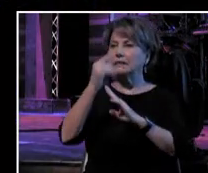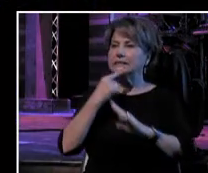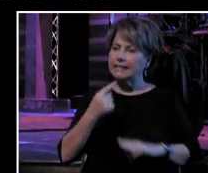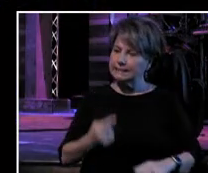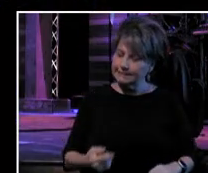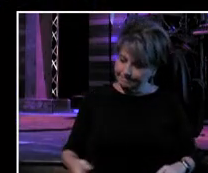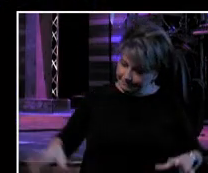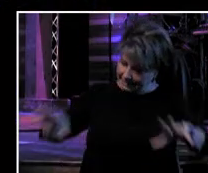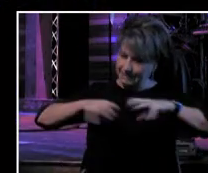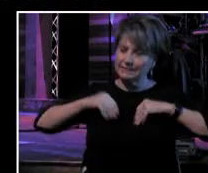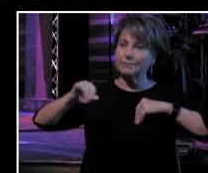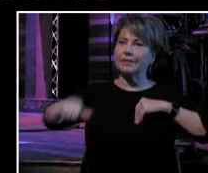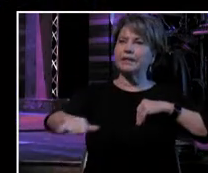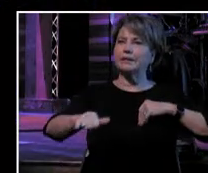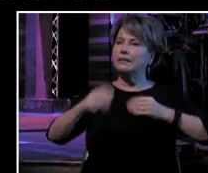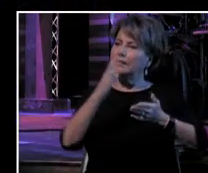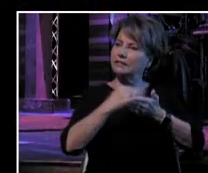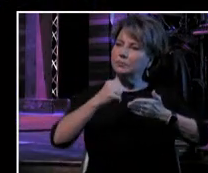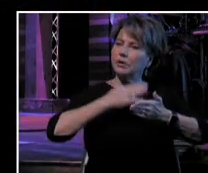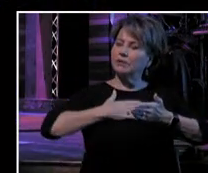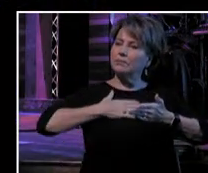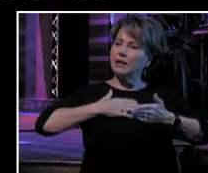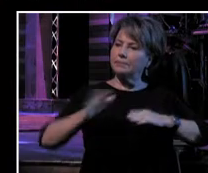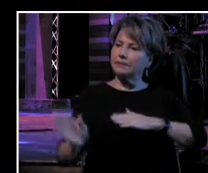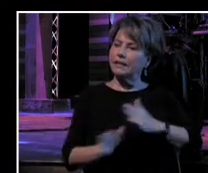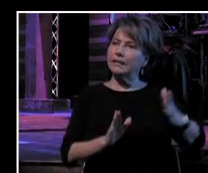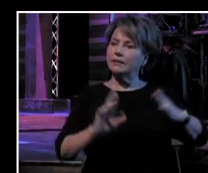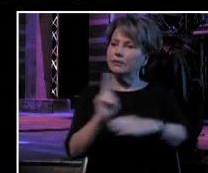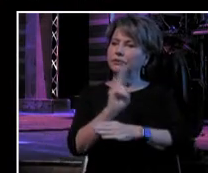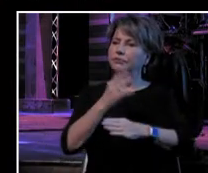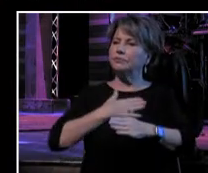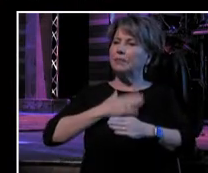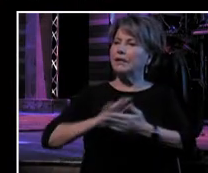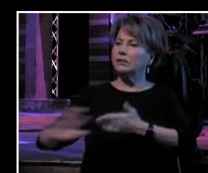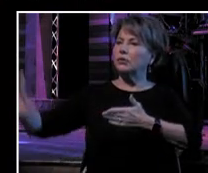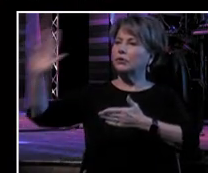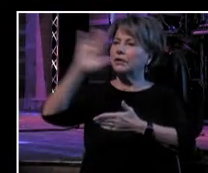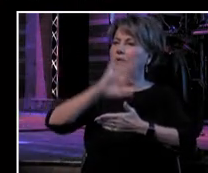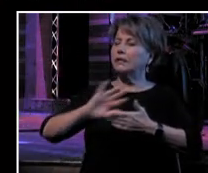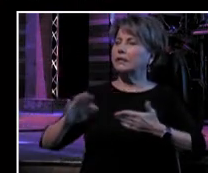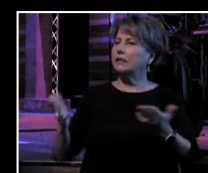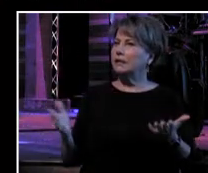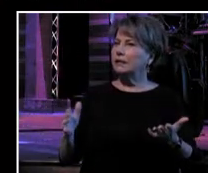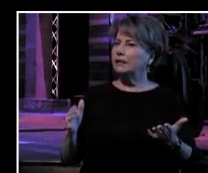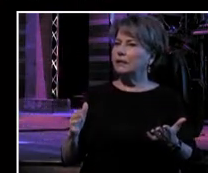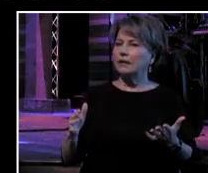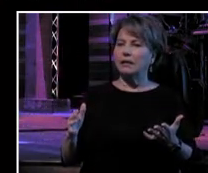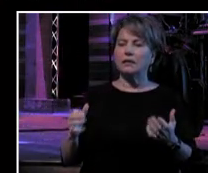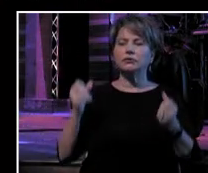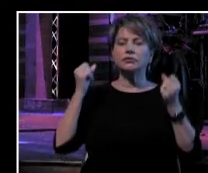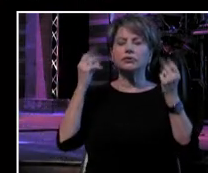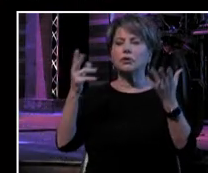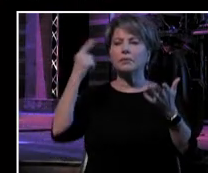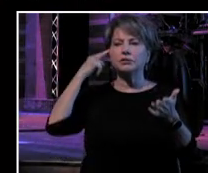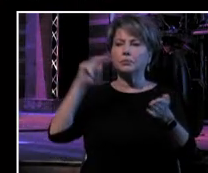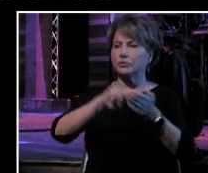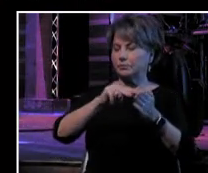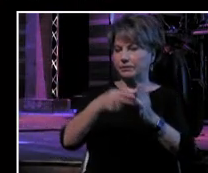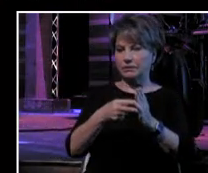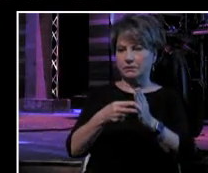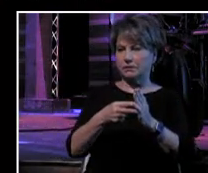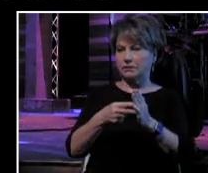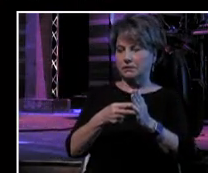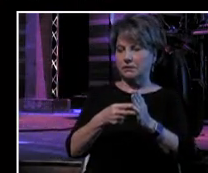of my plan. I'm going to use this for my glory. And instead of seeing it as pointless, remember, it's purposeful.